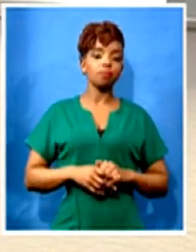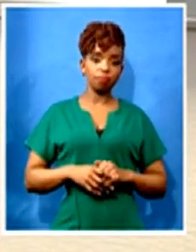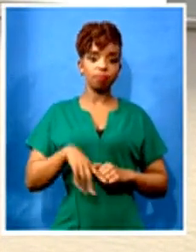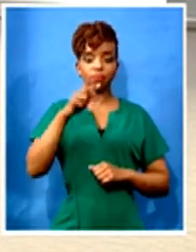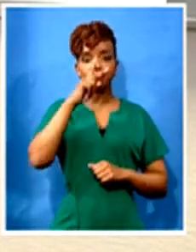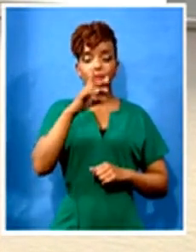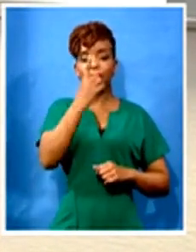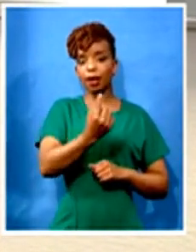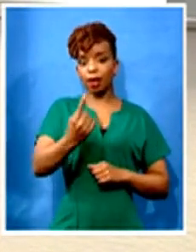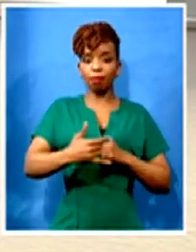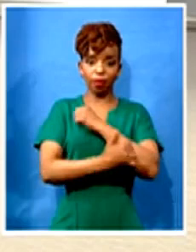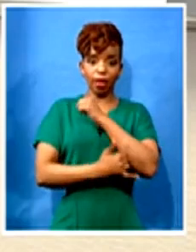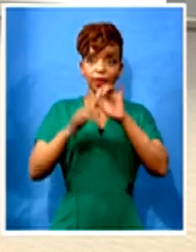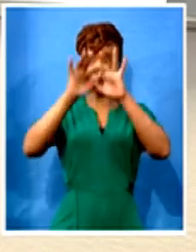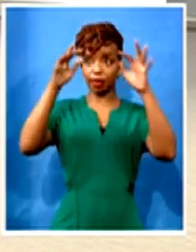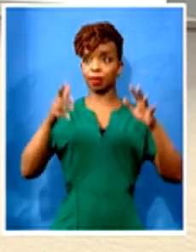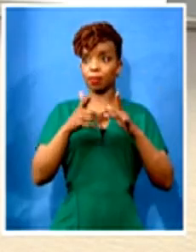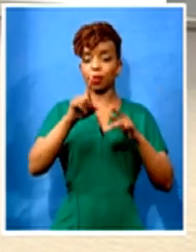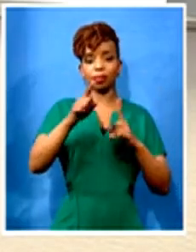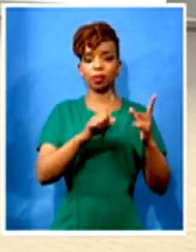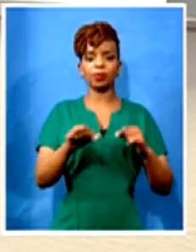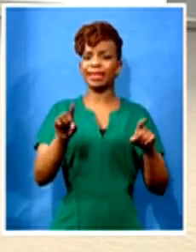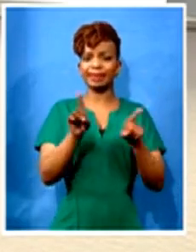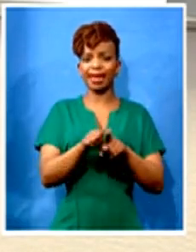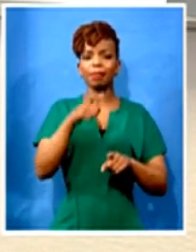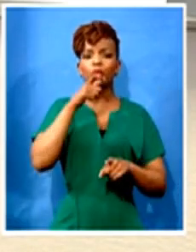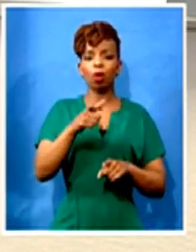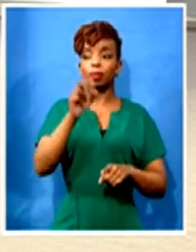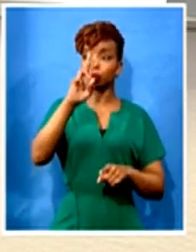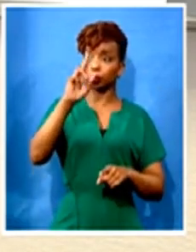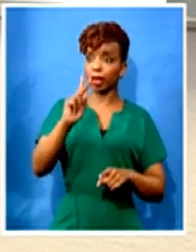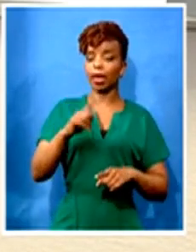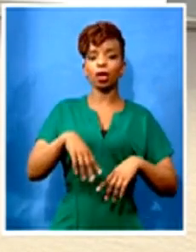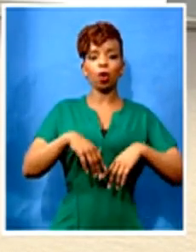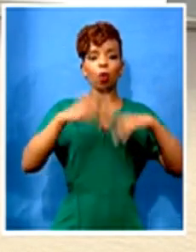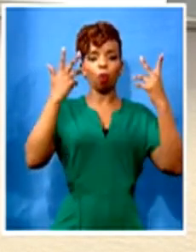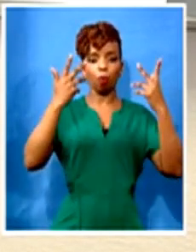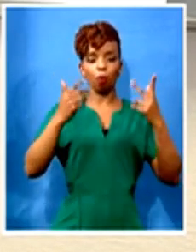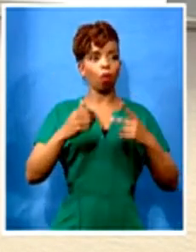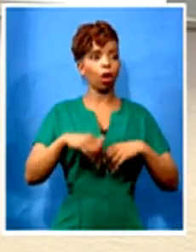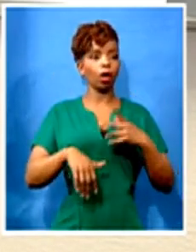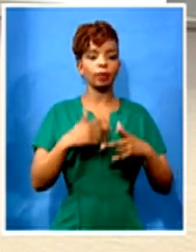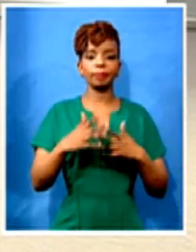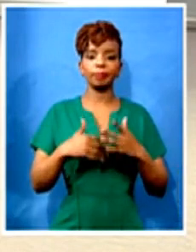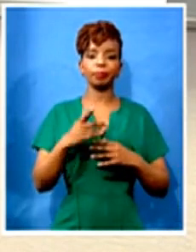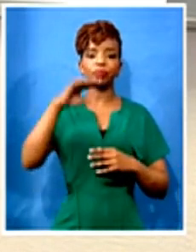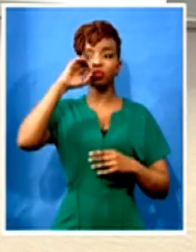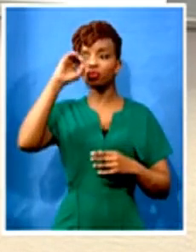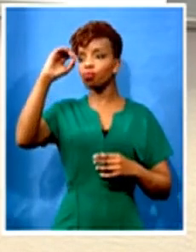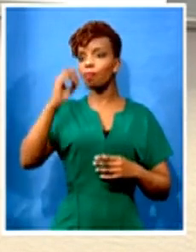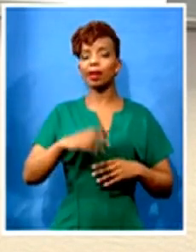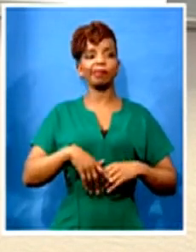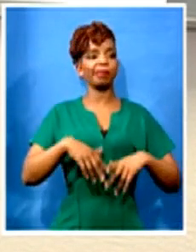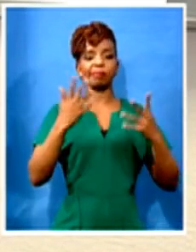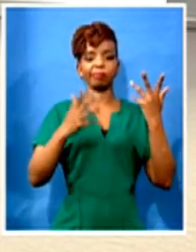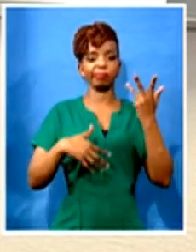about UK, the same we will say against on the embargo against Cuba, the same we will say against Israel on